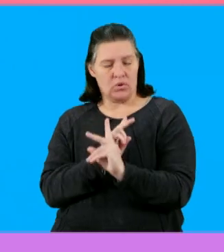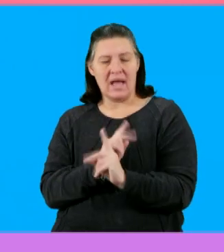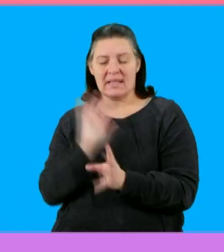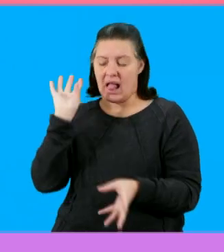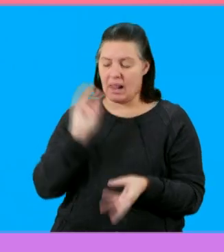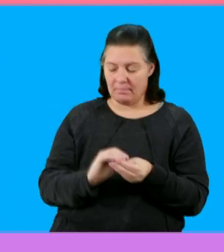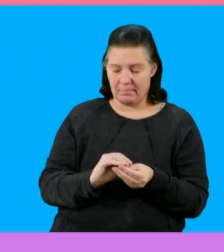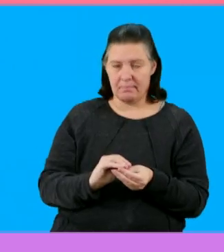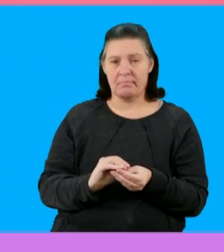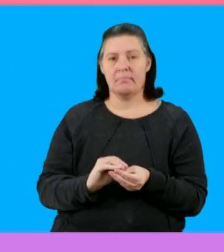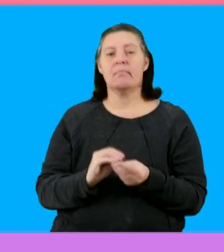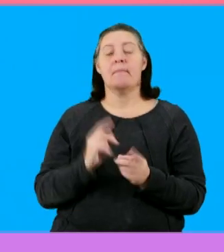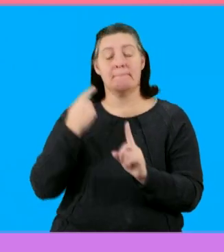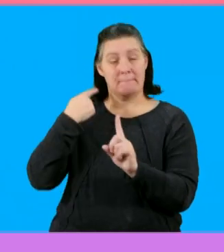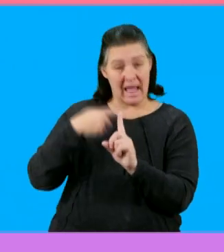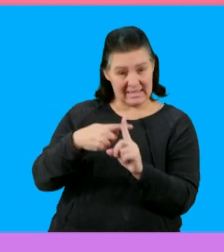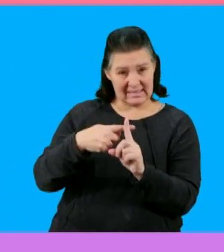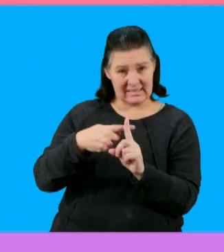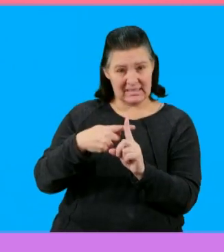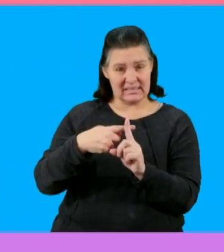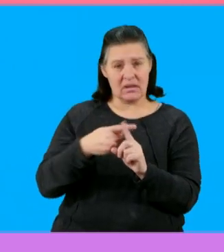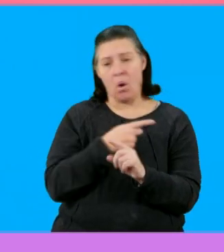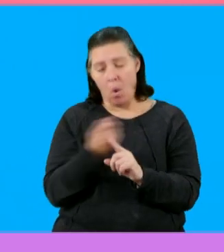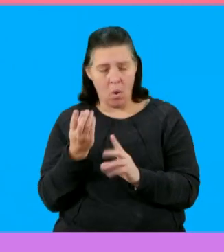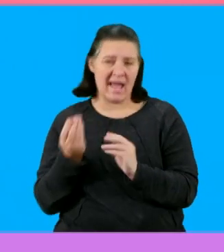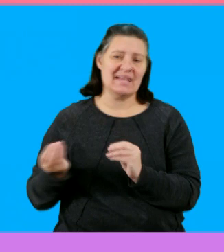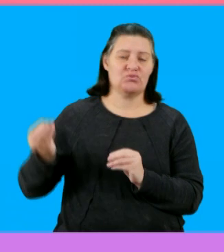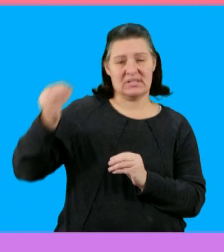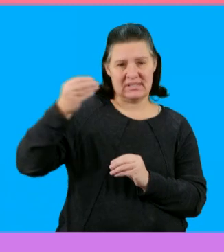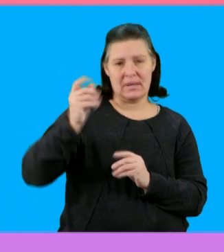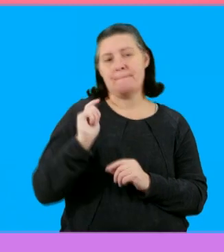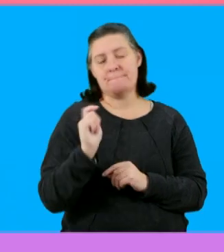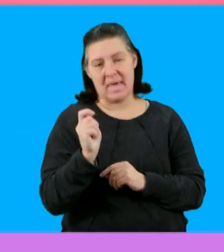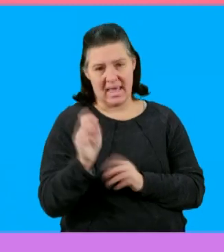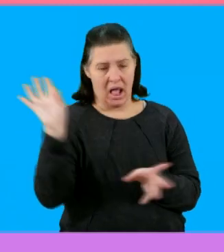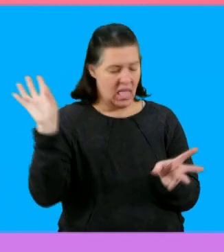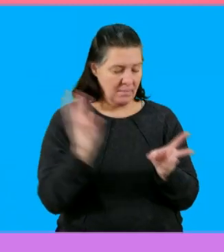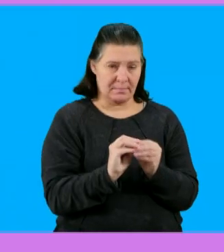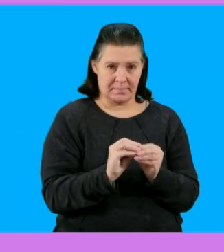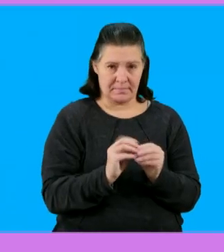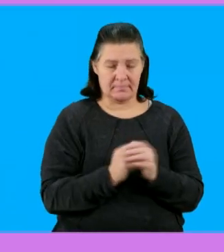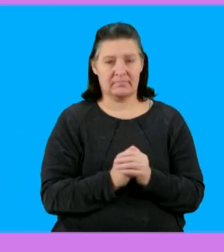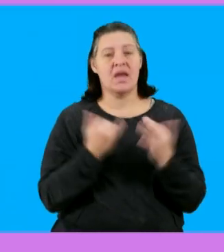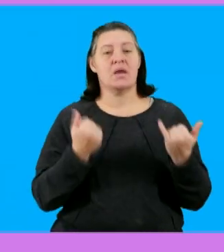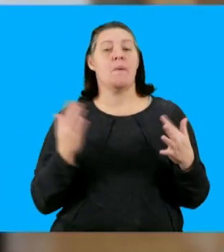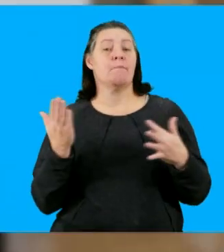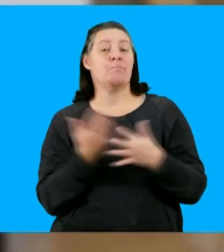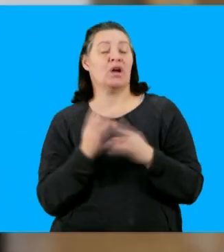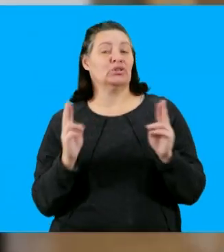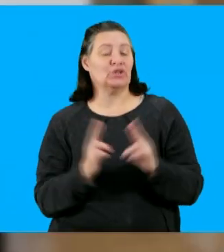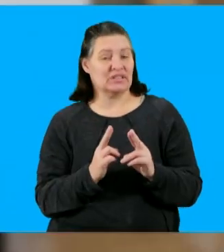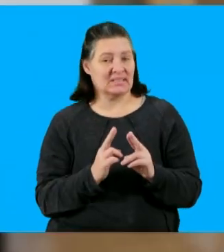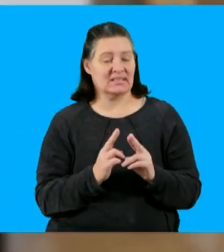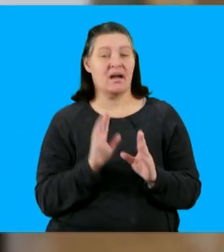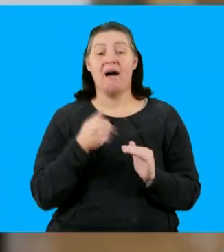of money borrowed plus, important to note, plus all the interest that must be paid. Okay. Guys, let us quickly take